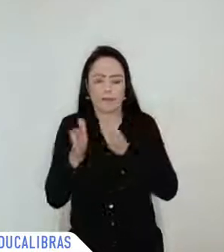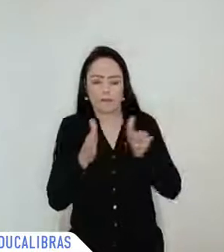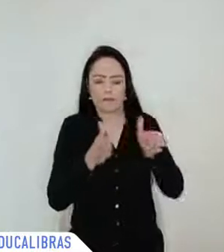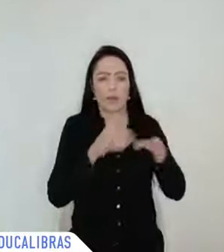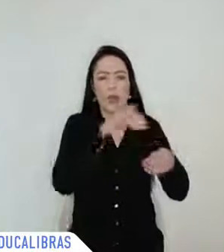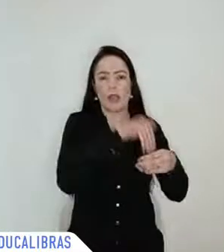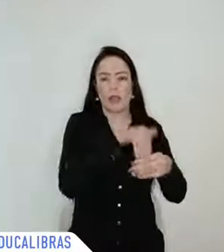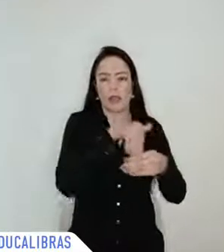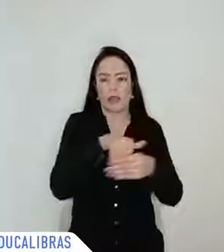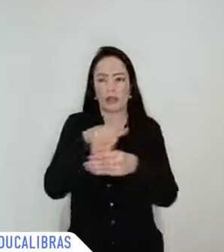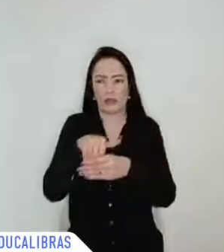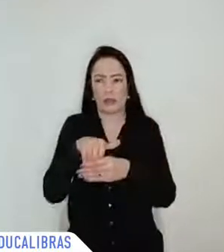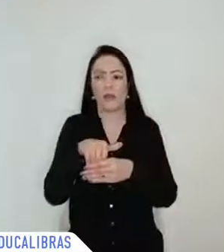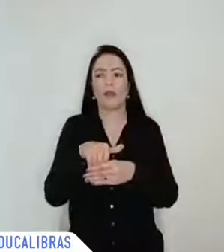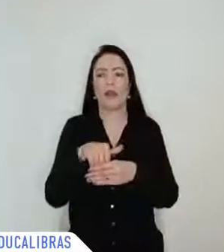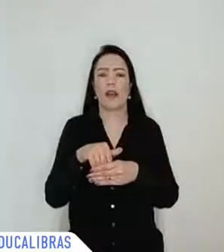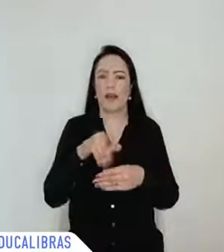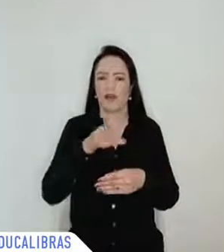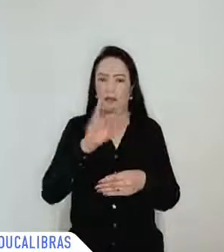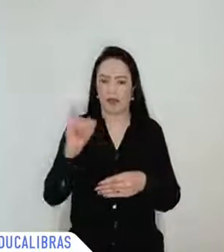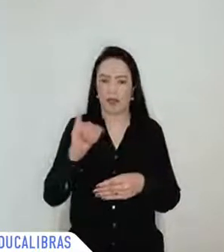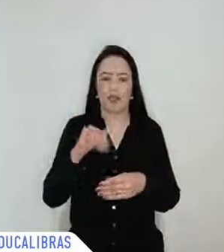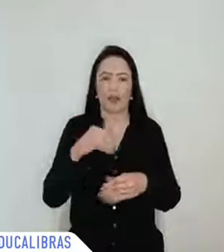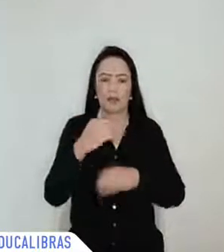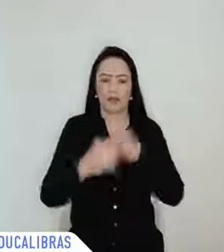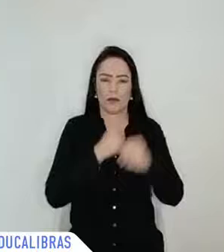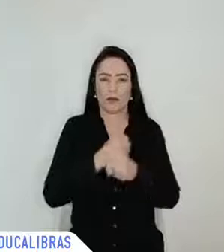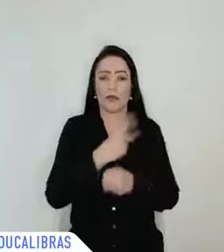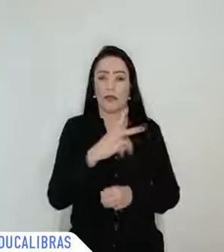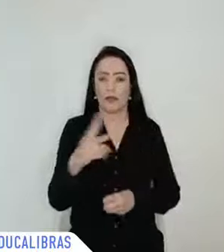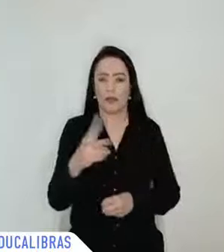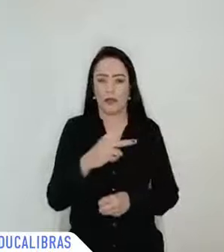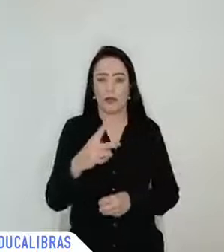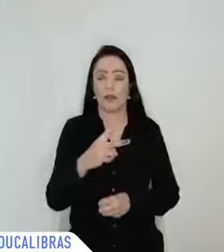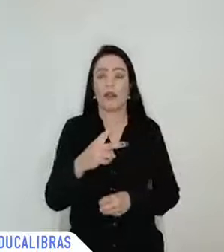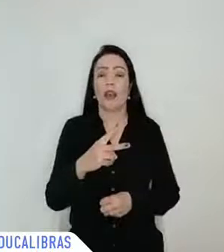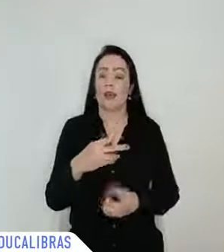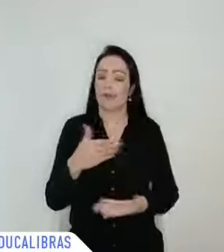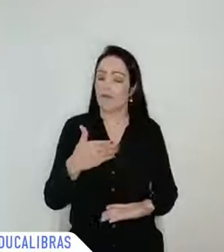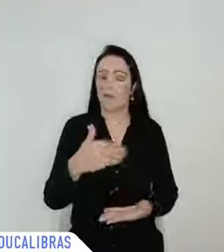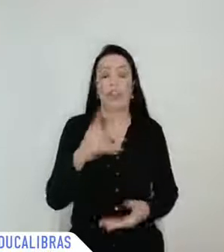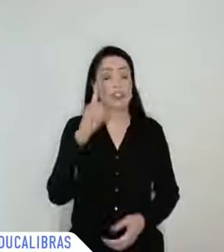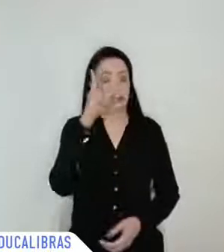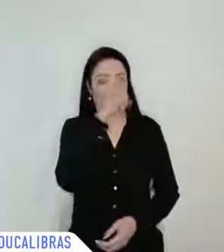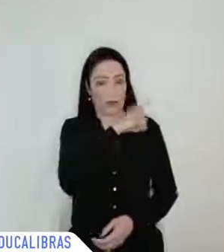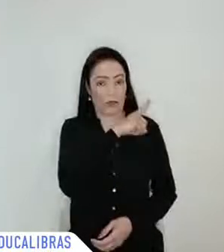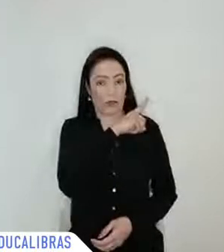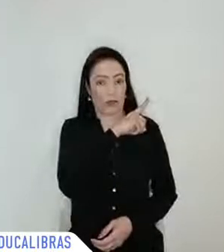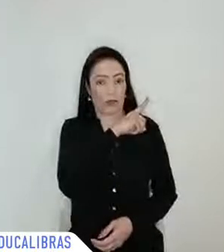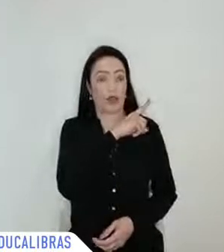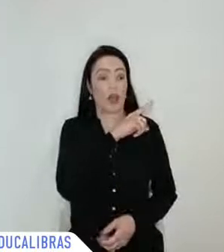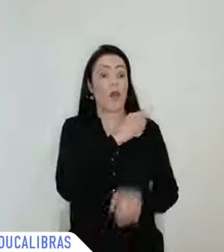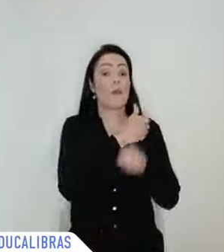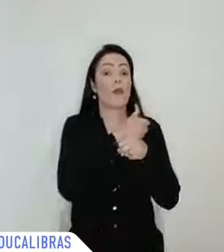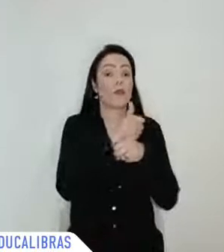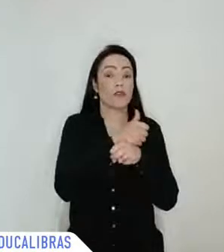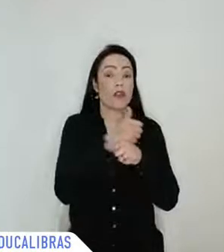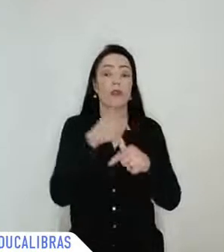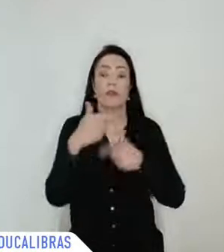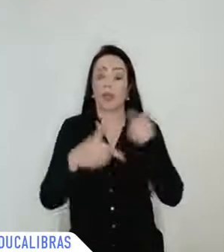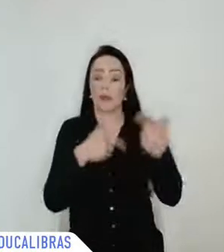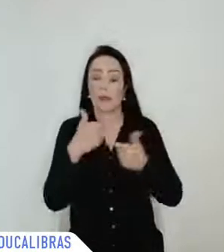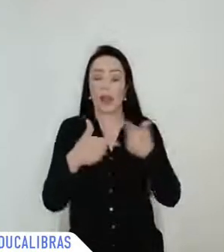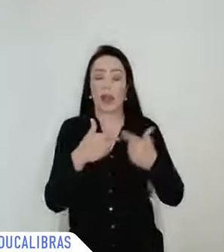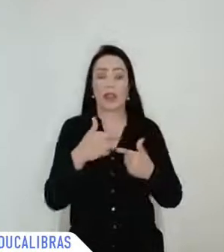how these elections should be organized, I can say that the moments are going to be very difficult